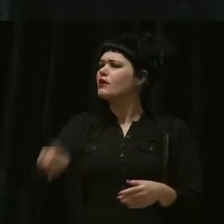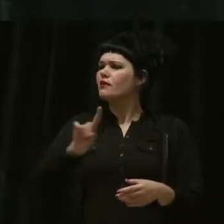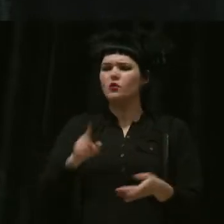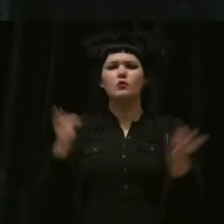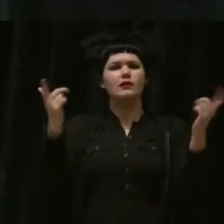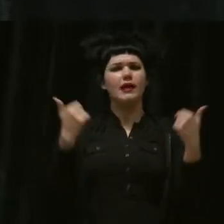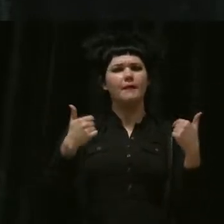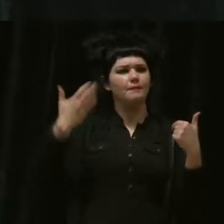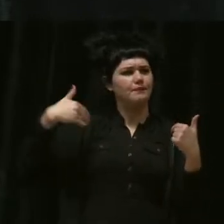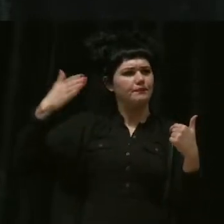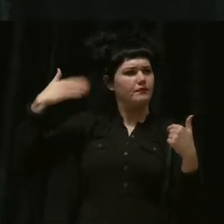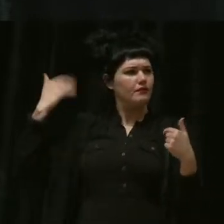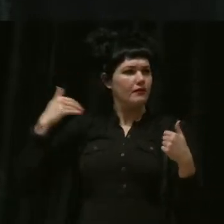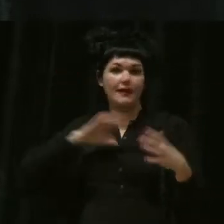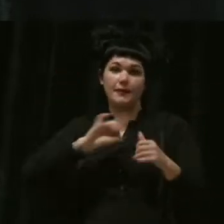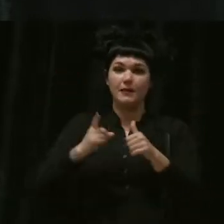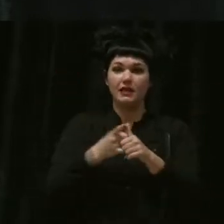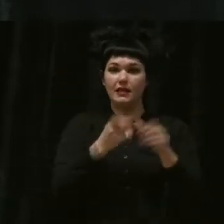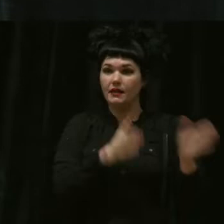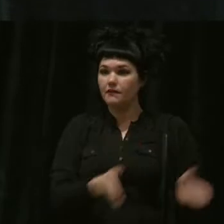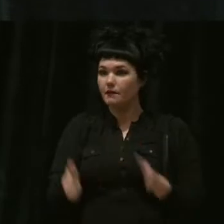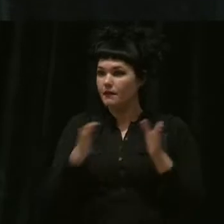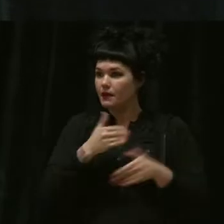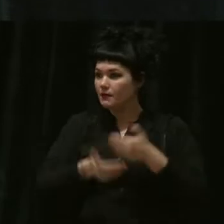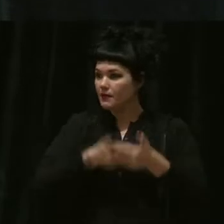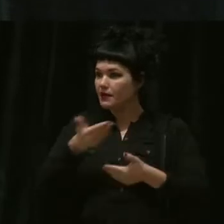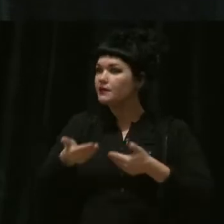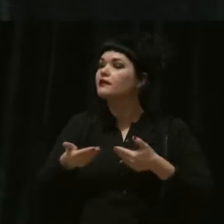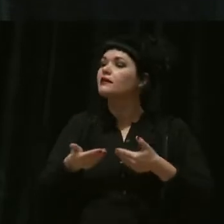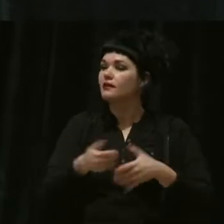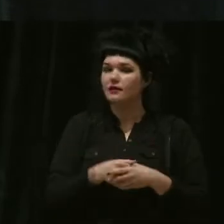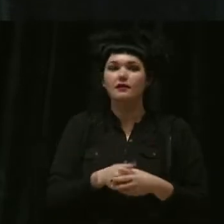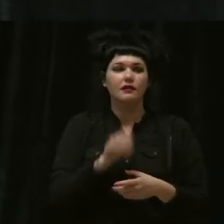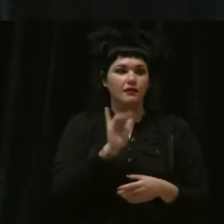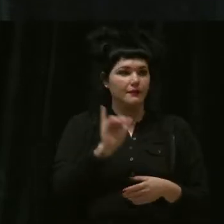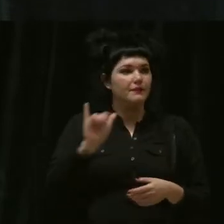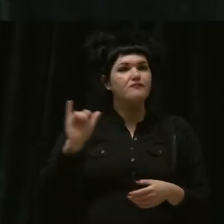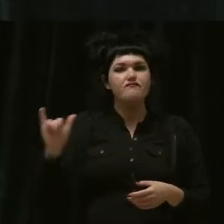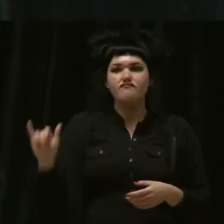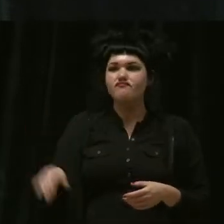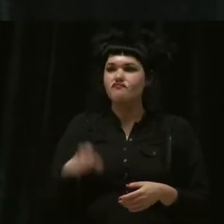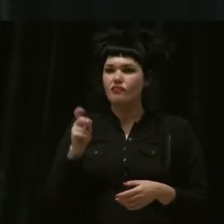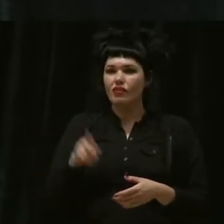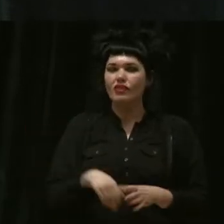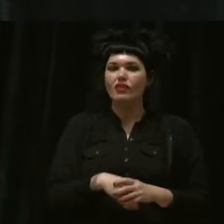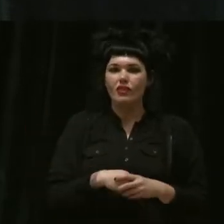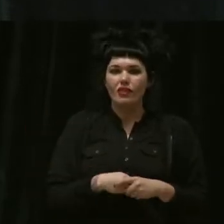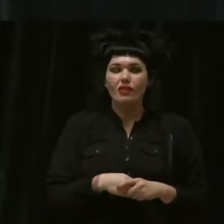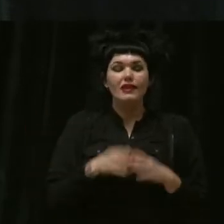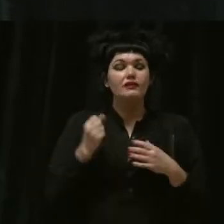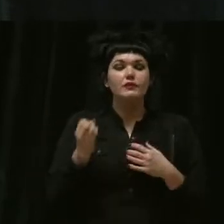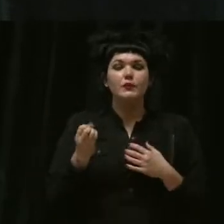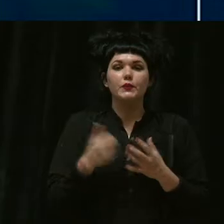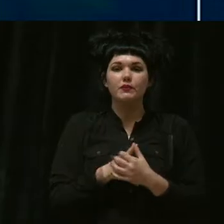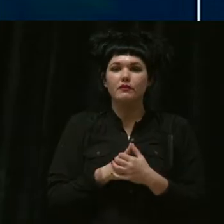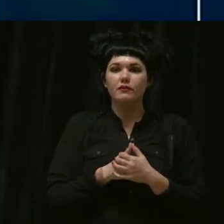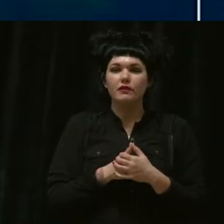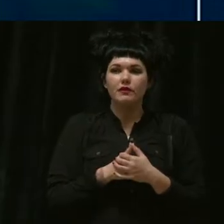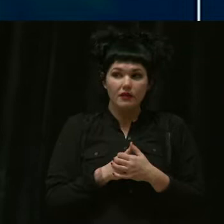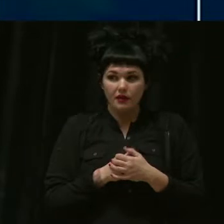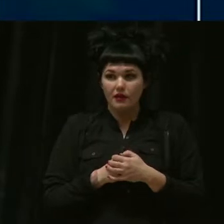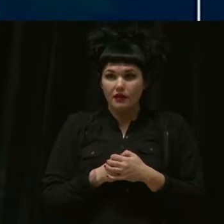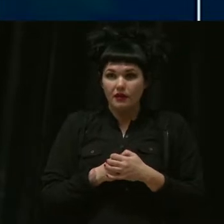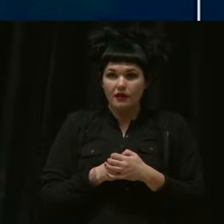at the beginning of the planning process? Okay. So that's part